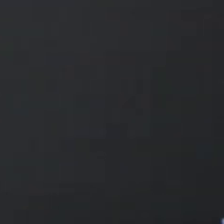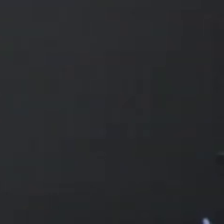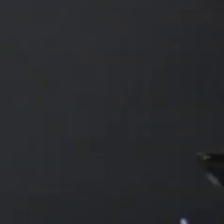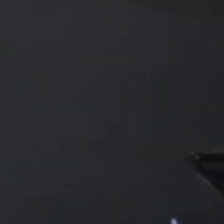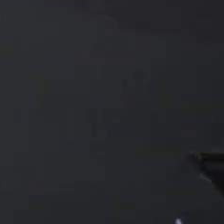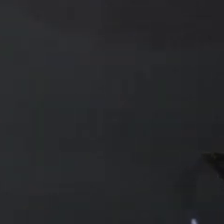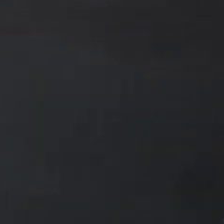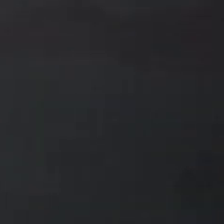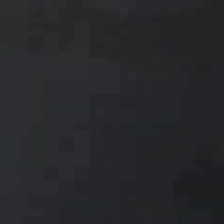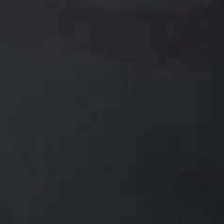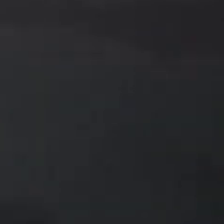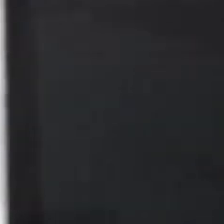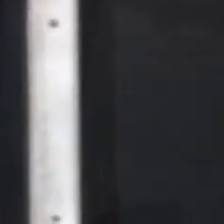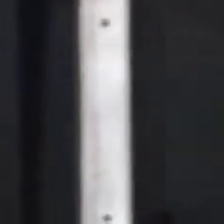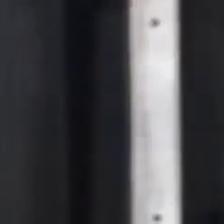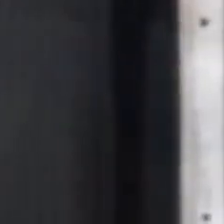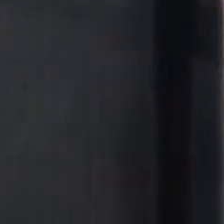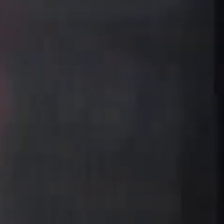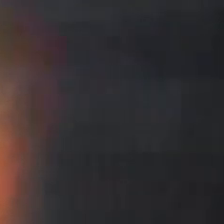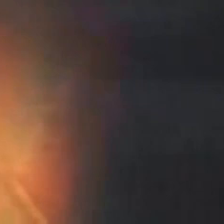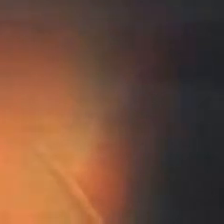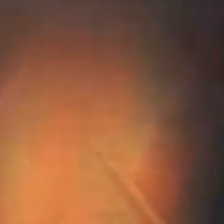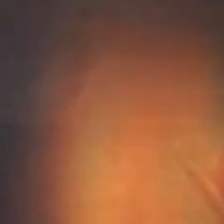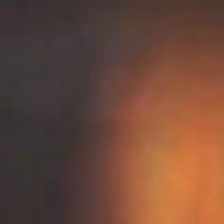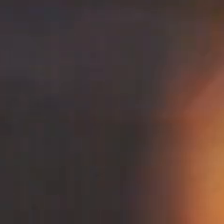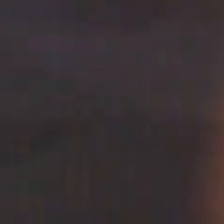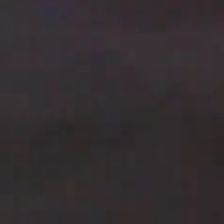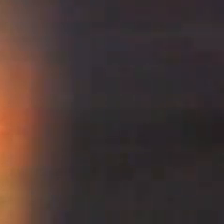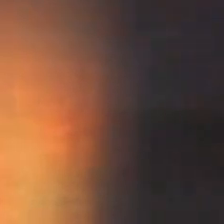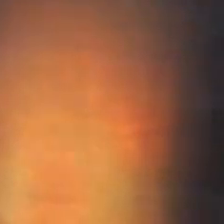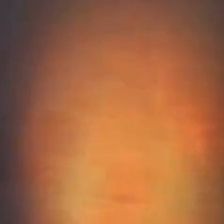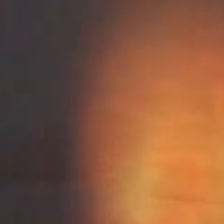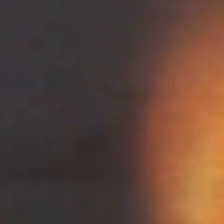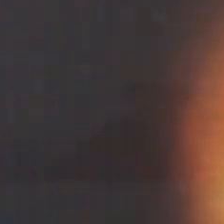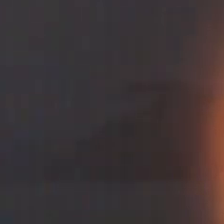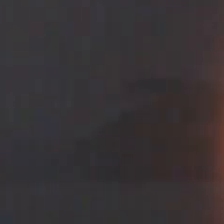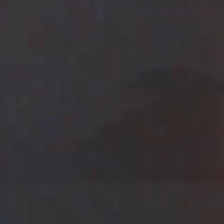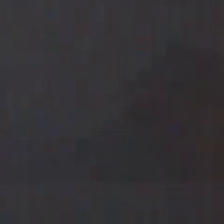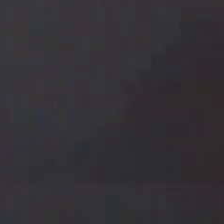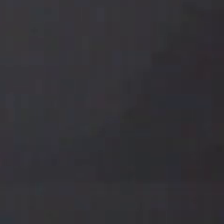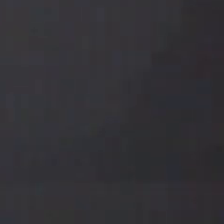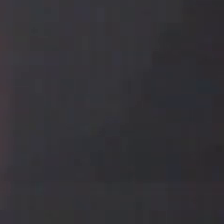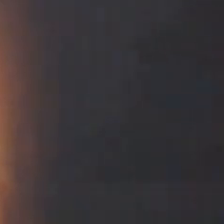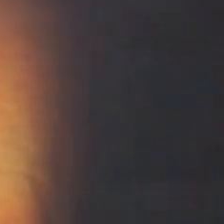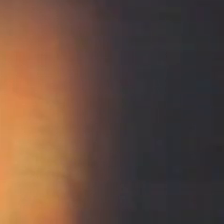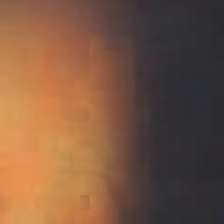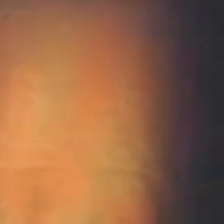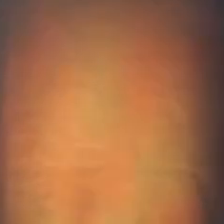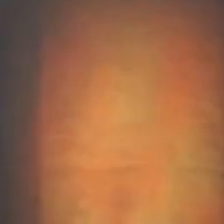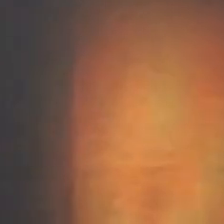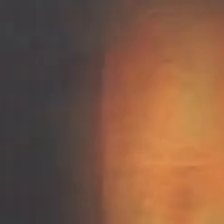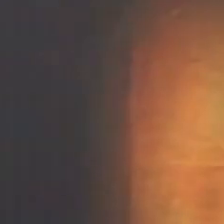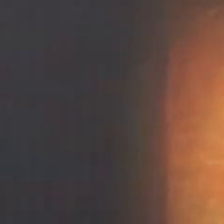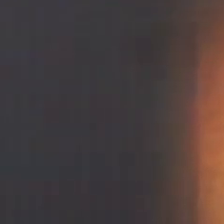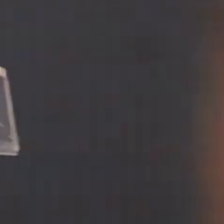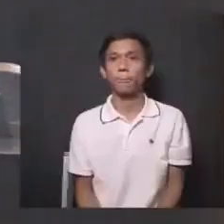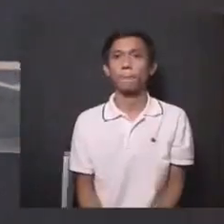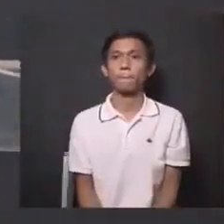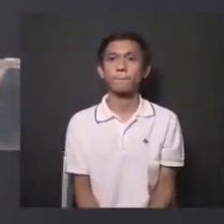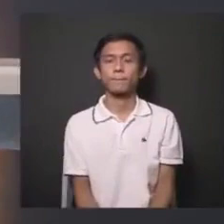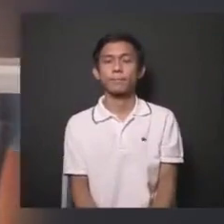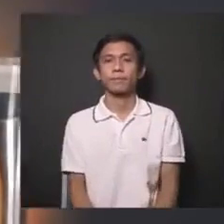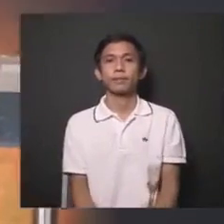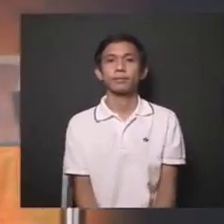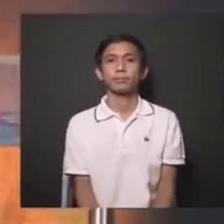afraid that God's not going to follow through. God's not going to fulfill the promise that he said. But when you completely